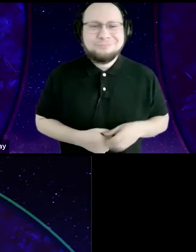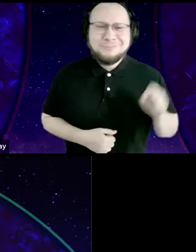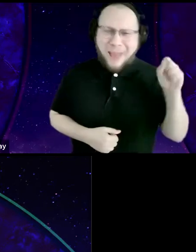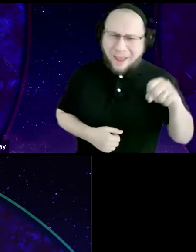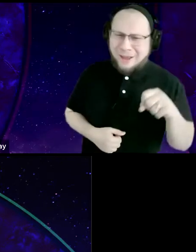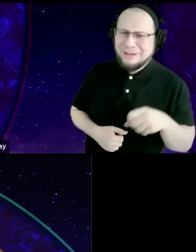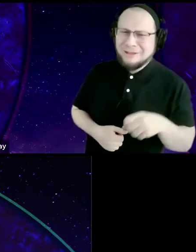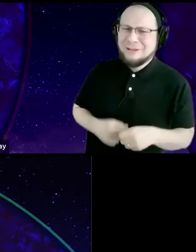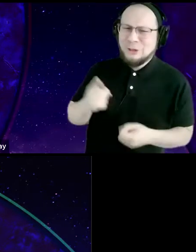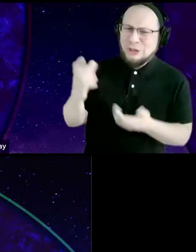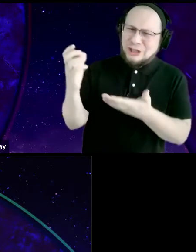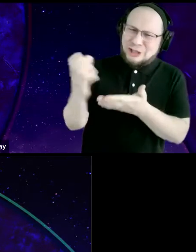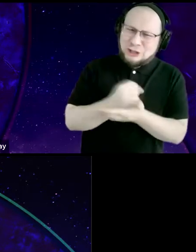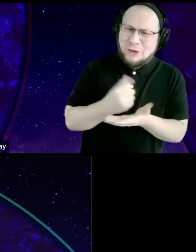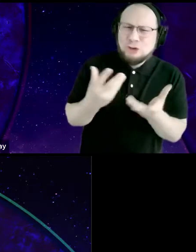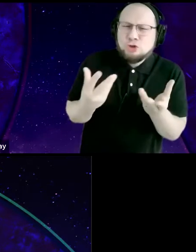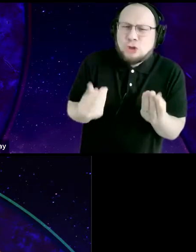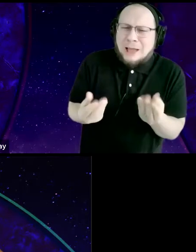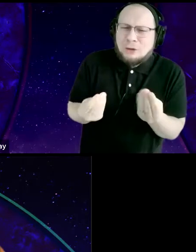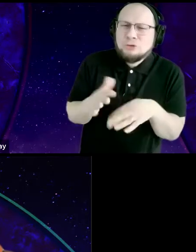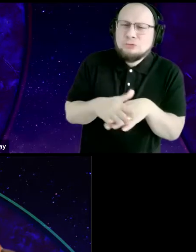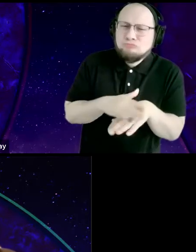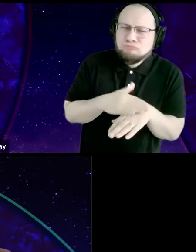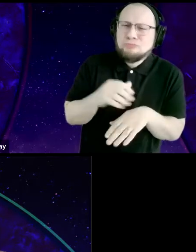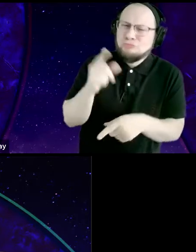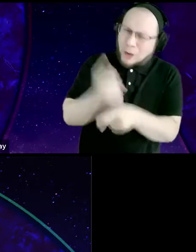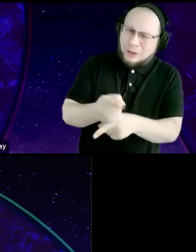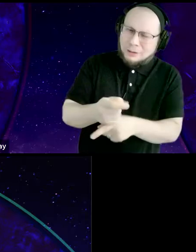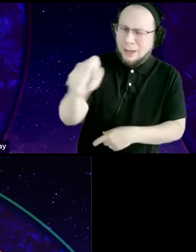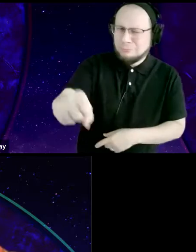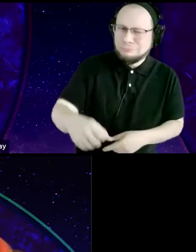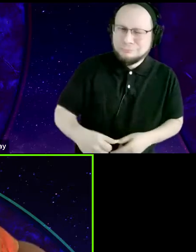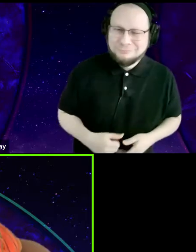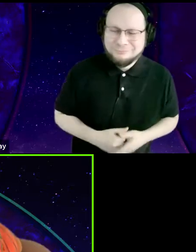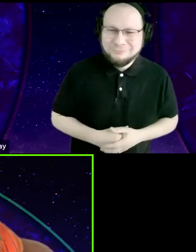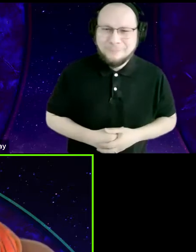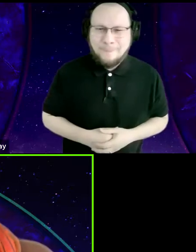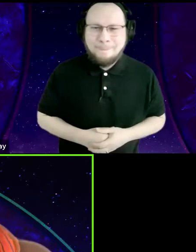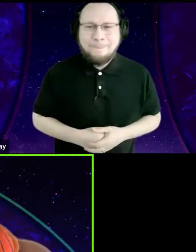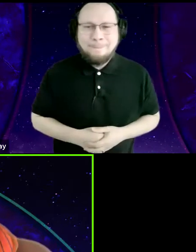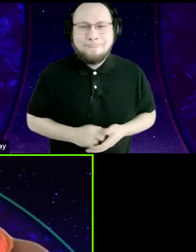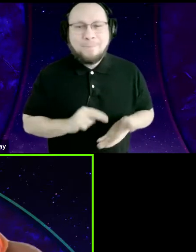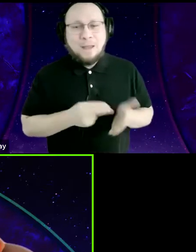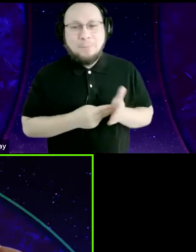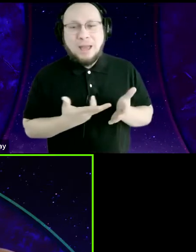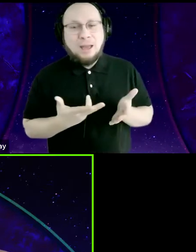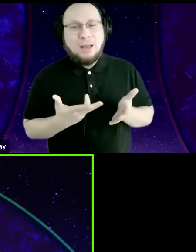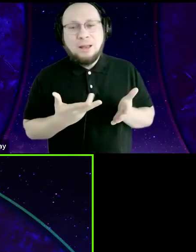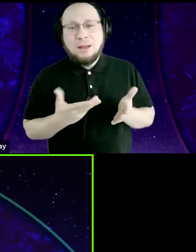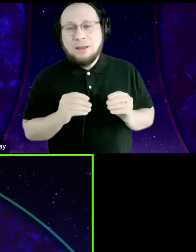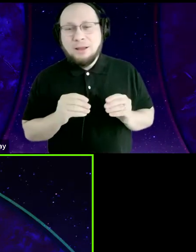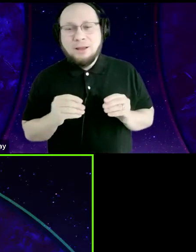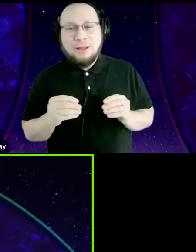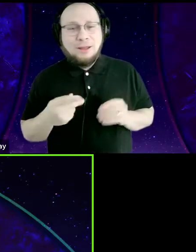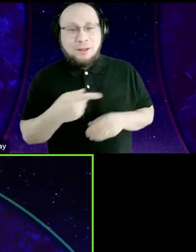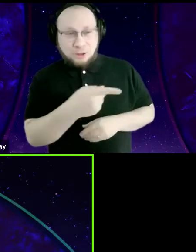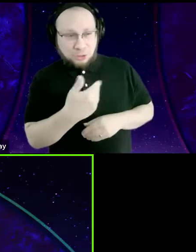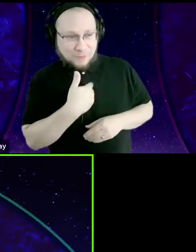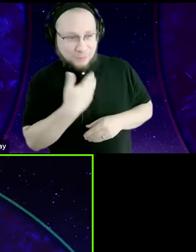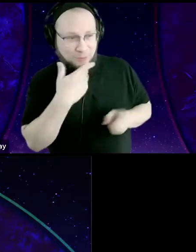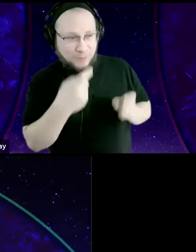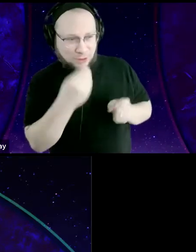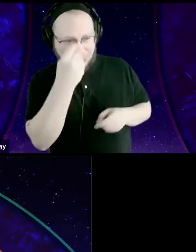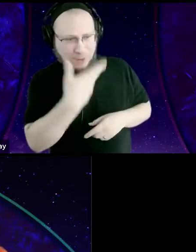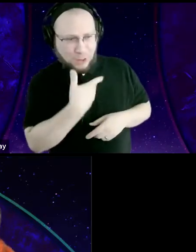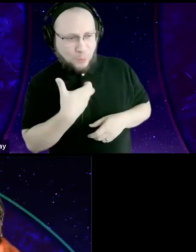Yes, you deserve some gentleness. Absolutely. Victoria, I do not have a manager. You want to hook me up with that, Jéhan?